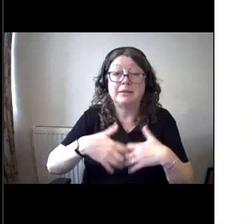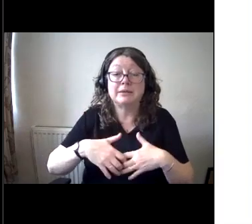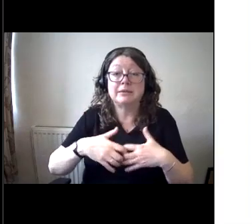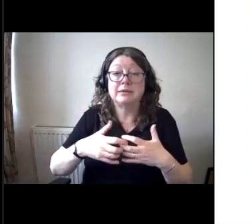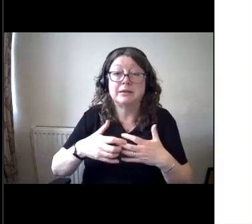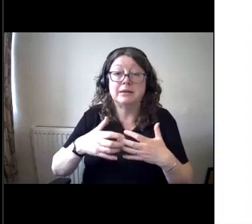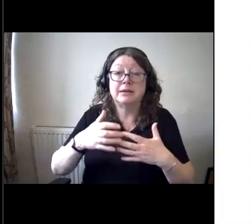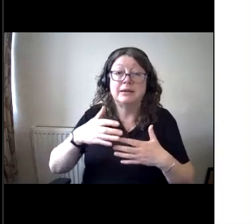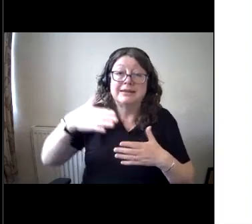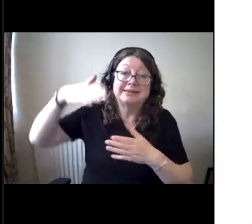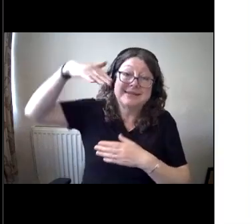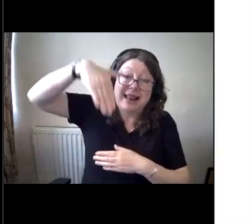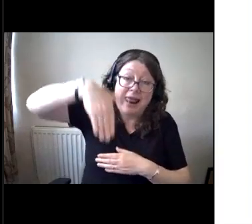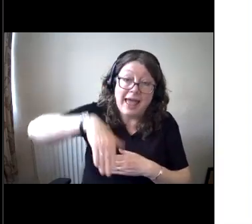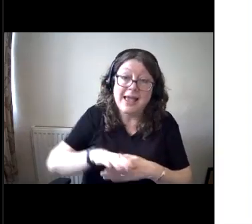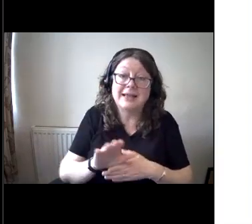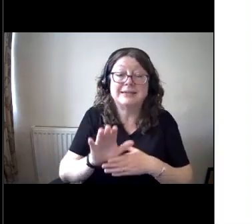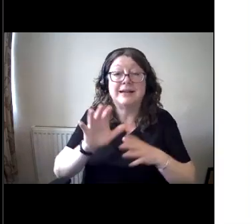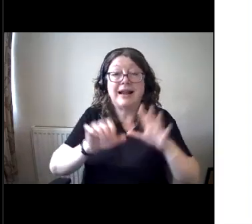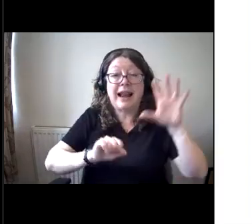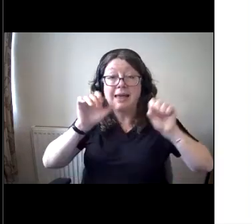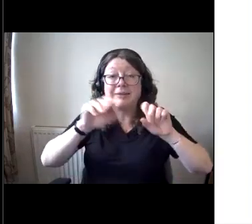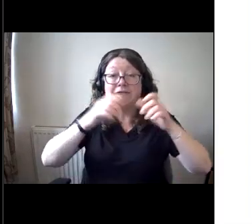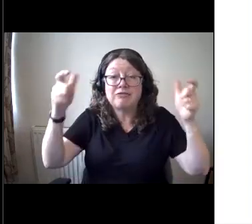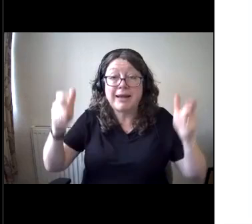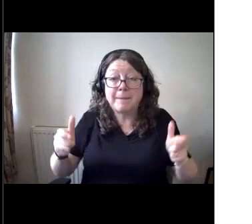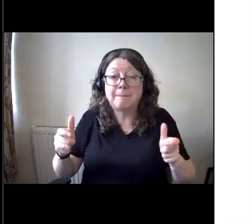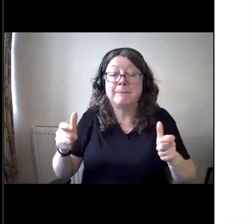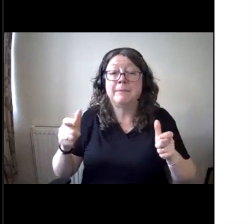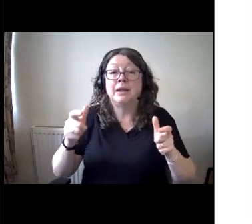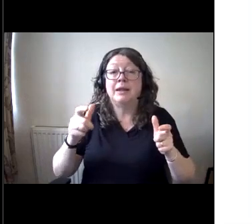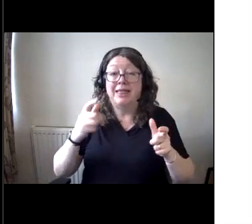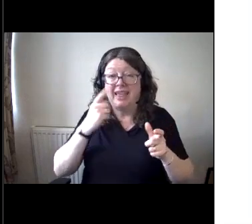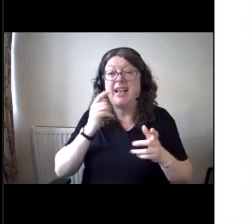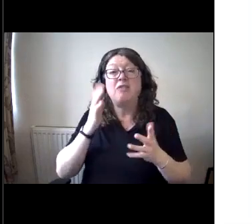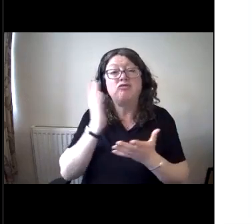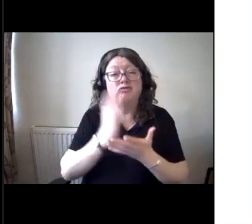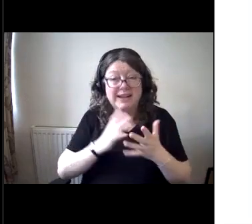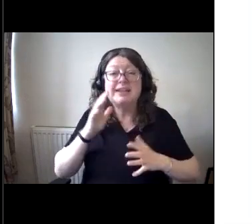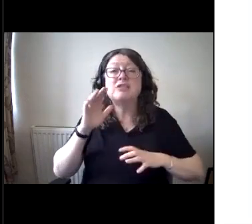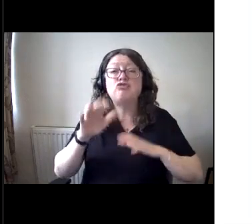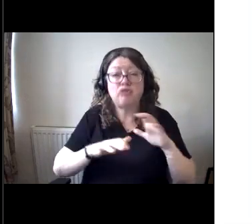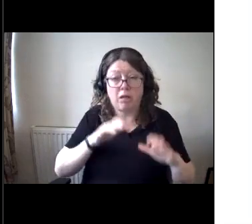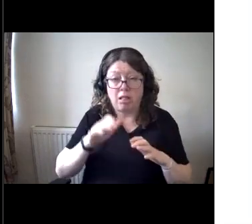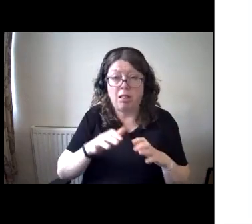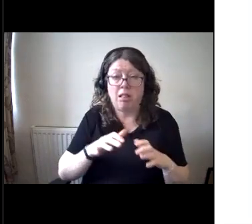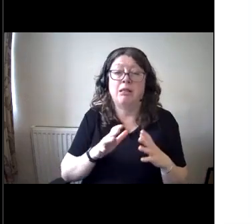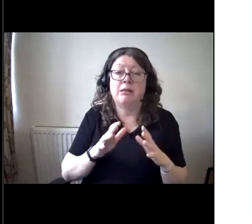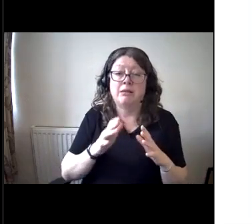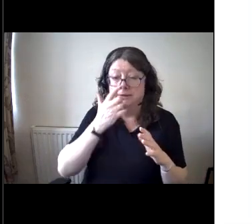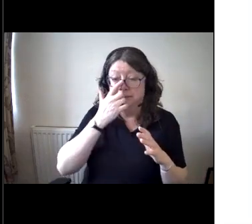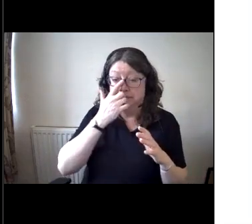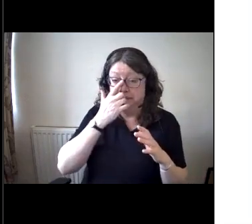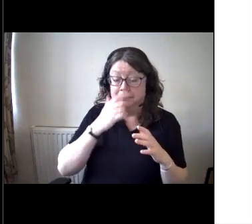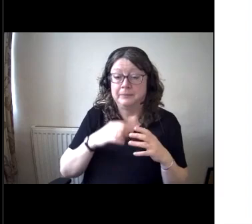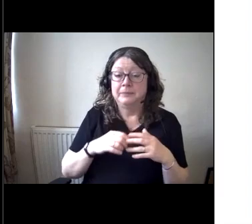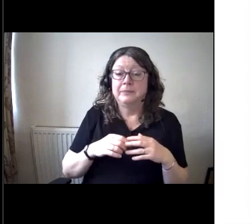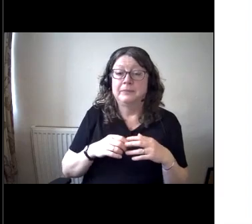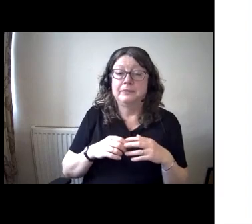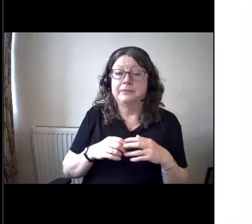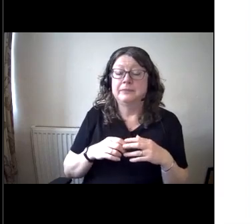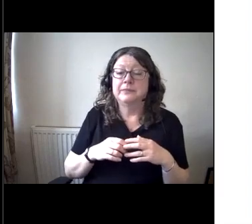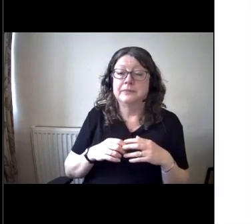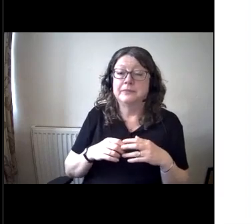roundabout, slides, swings. They can really struggle with those types of activities and might sort